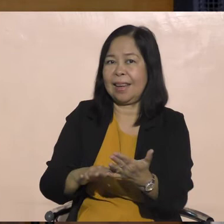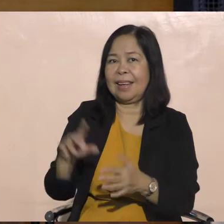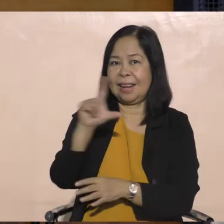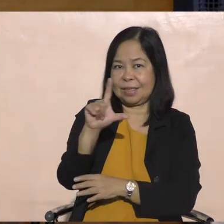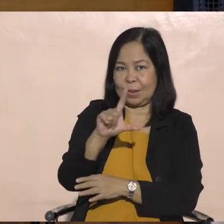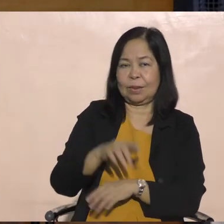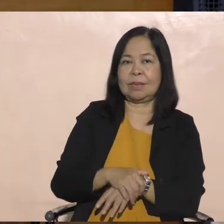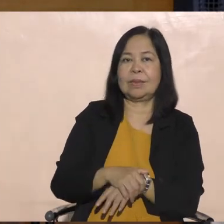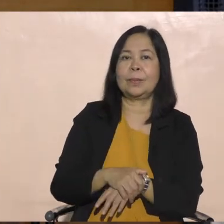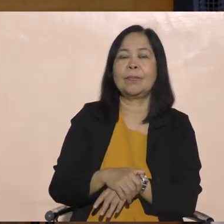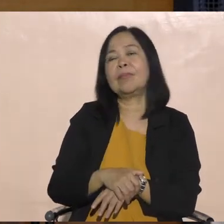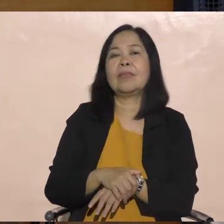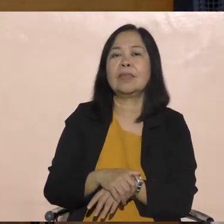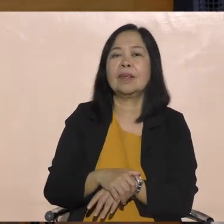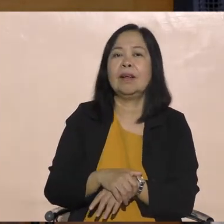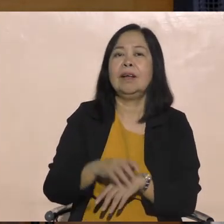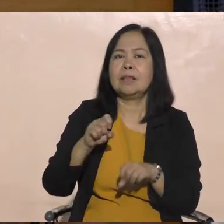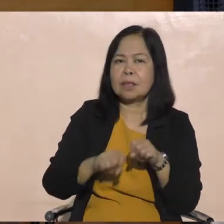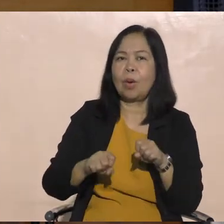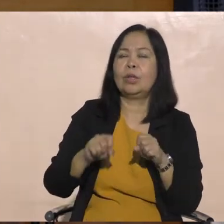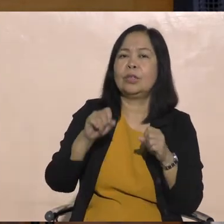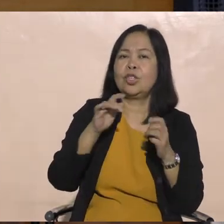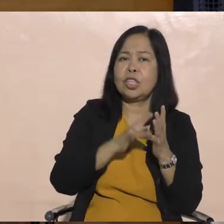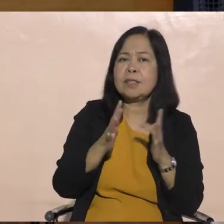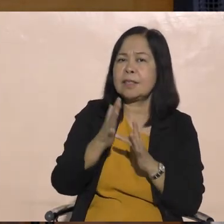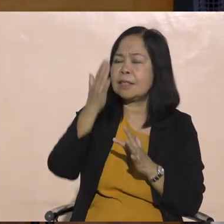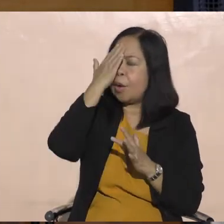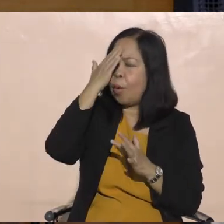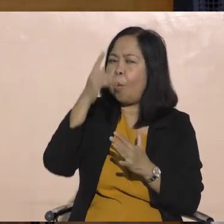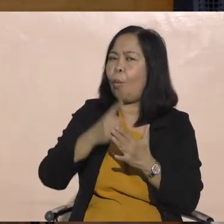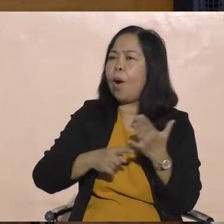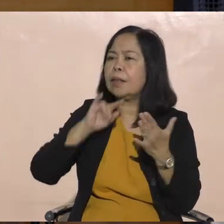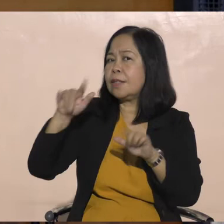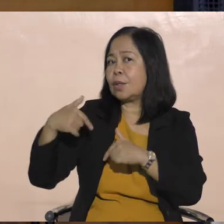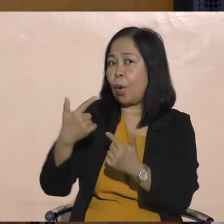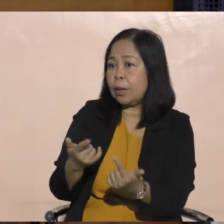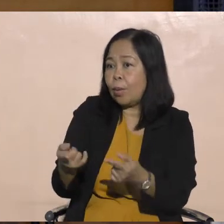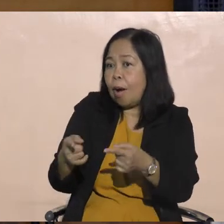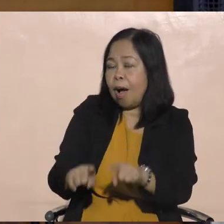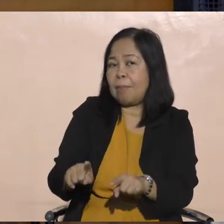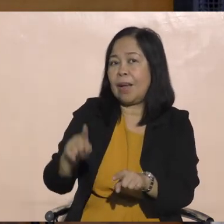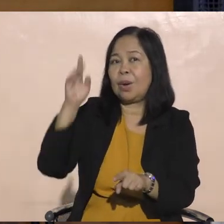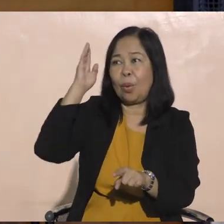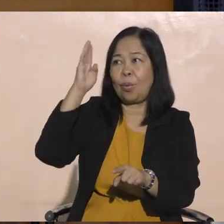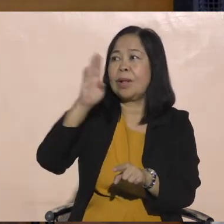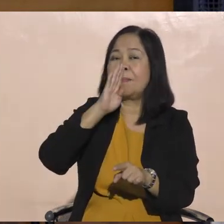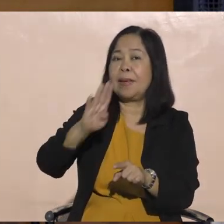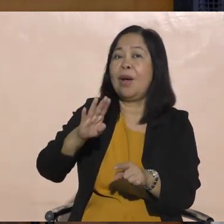going to happen will be for God's glory, and so that the Son will be glorified through it.